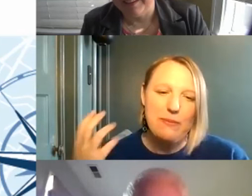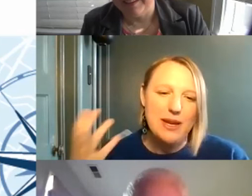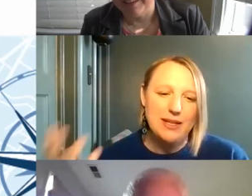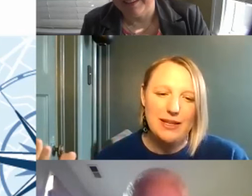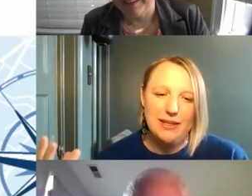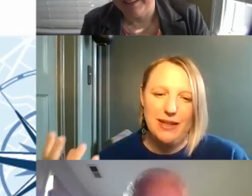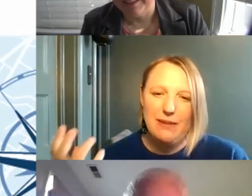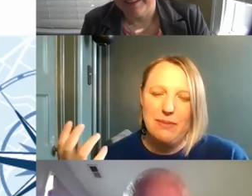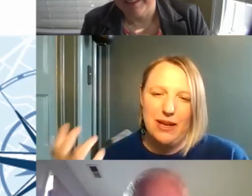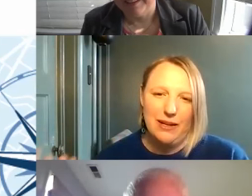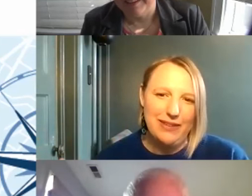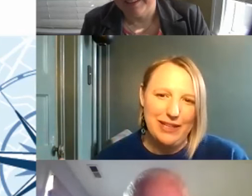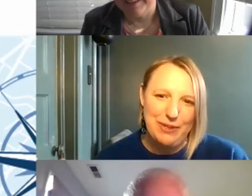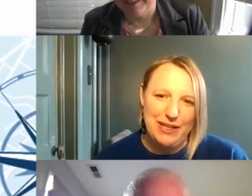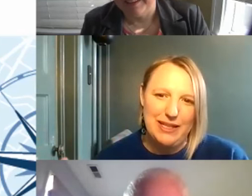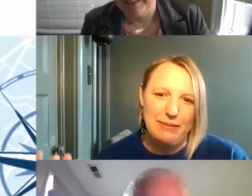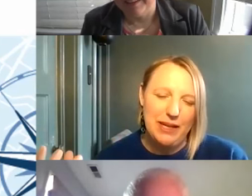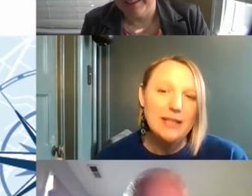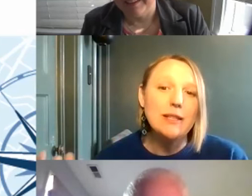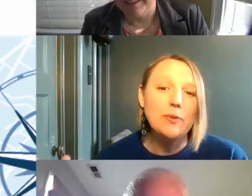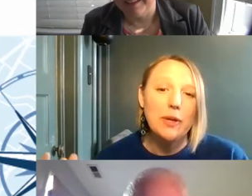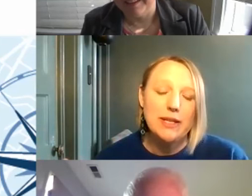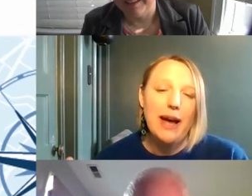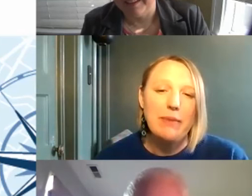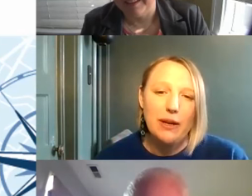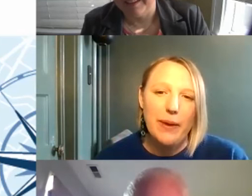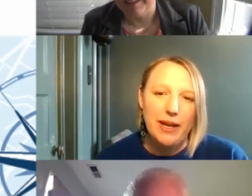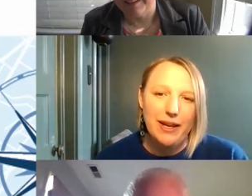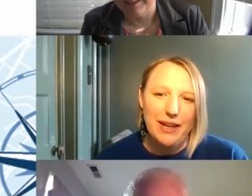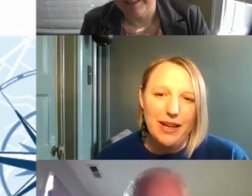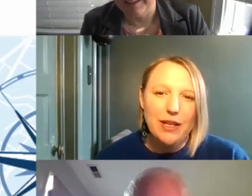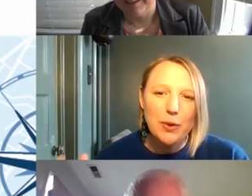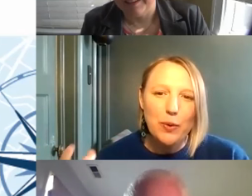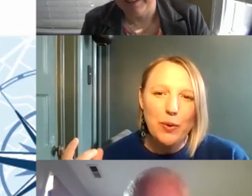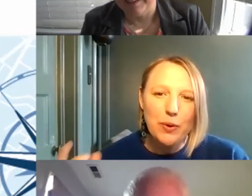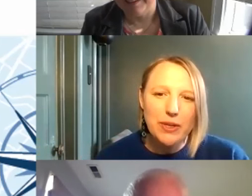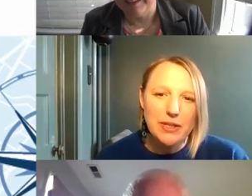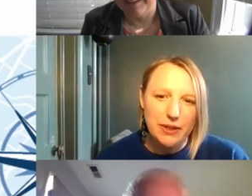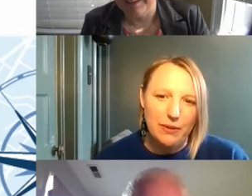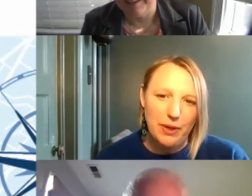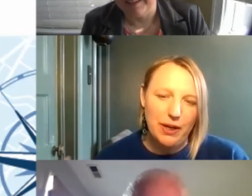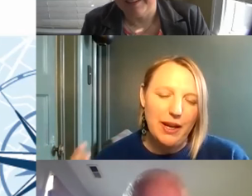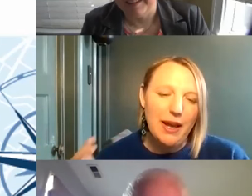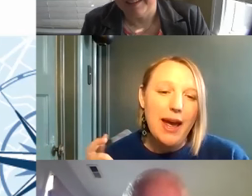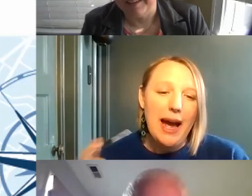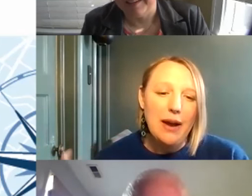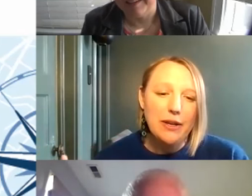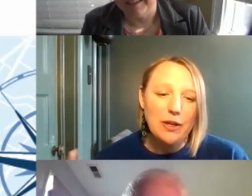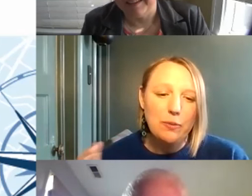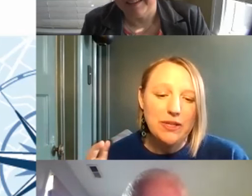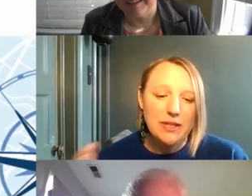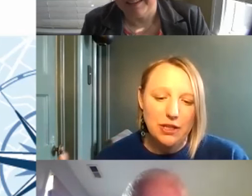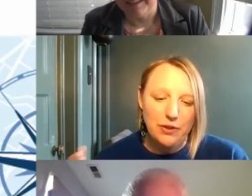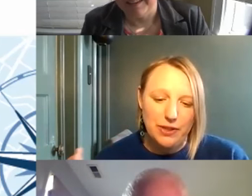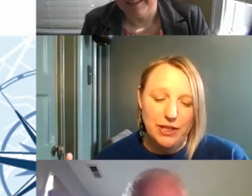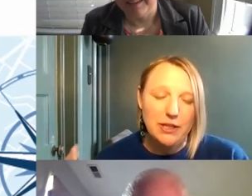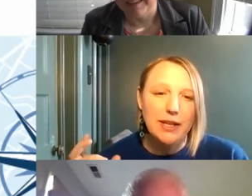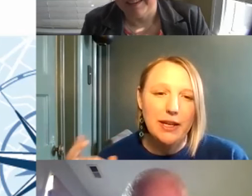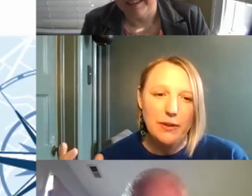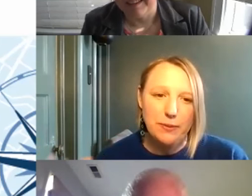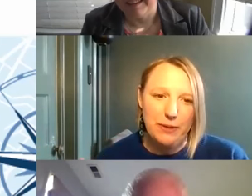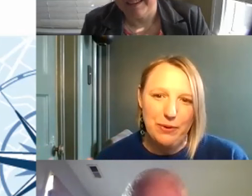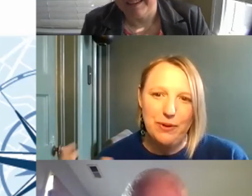people with many skills and many areas of expertise. And my guess is this work is happening already. So right. Who is doing the work? How do you position your